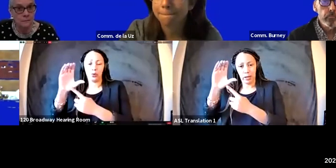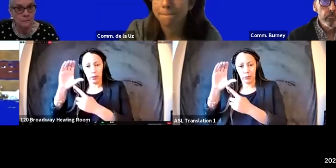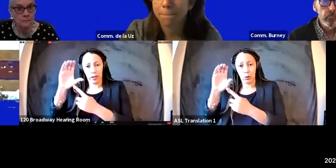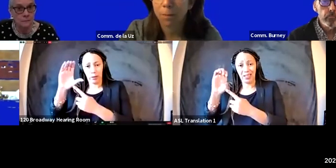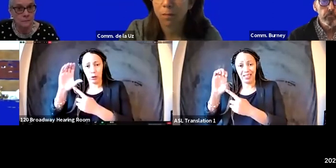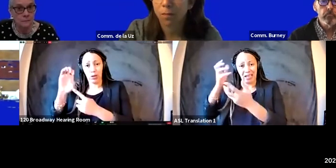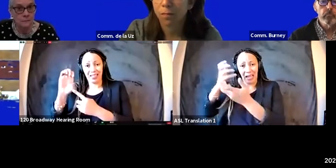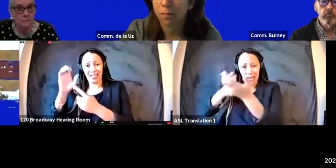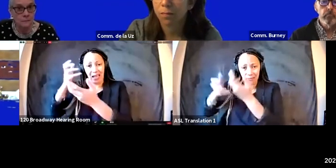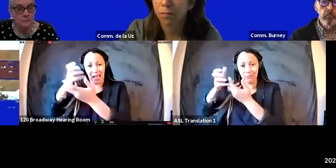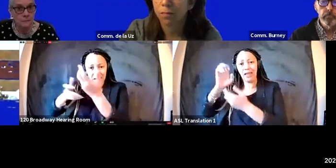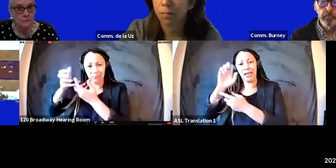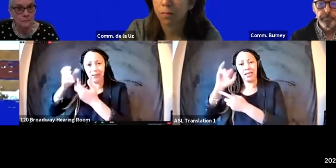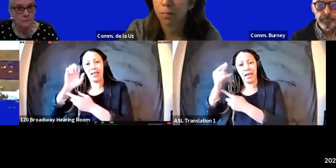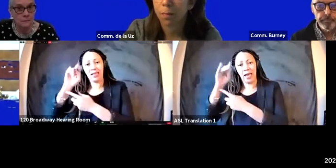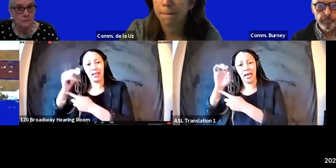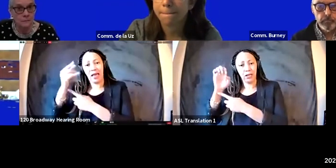www.nyc.gov/NYC Engage. That's